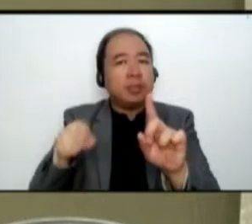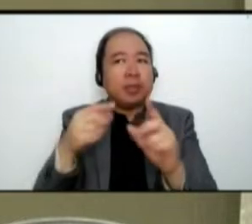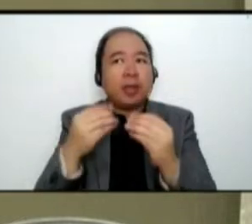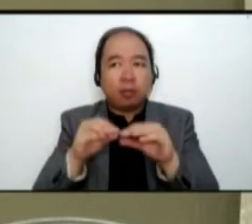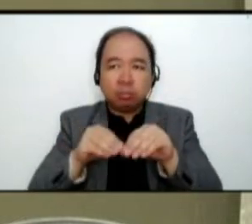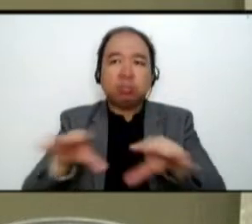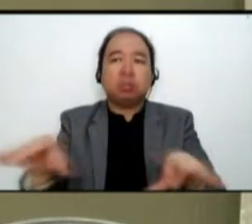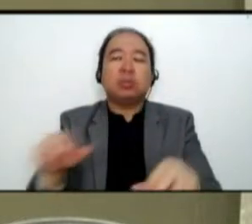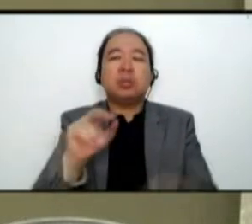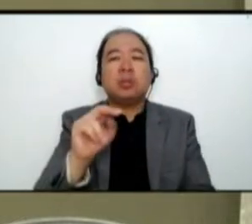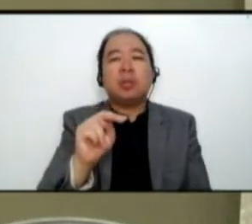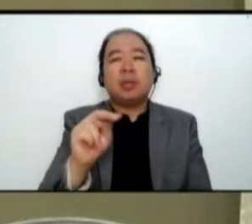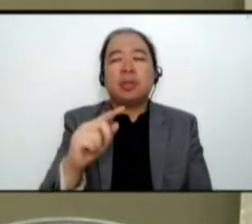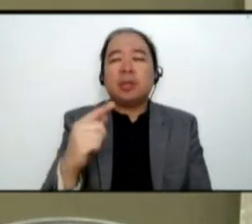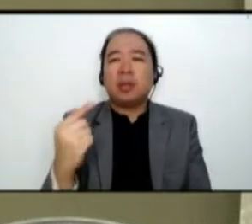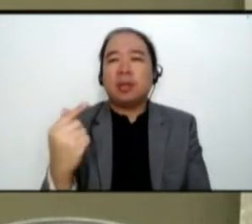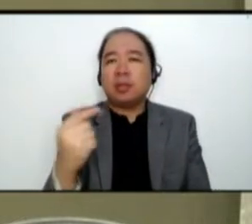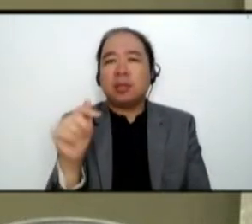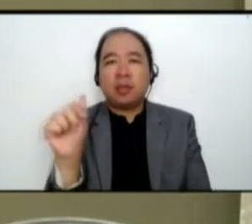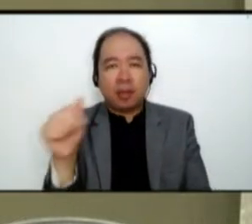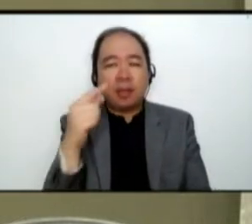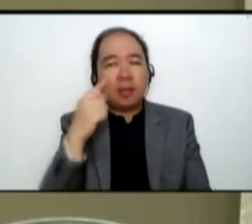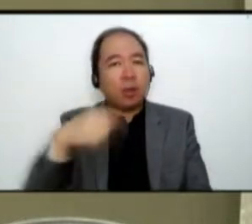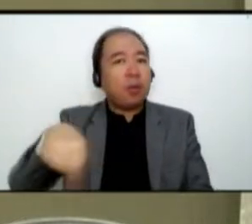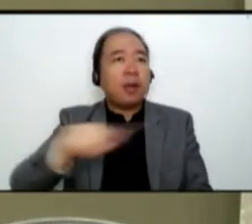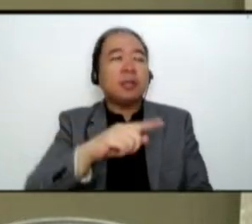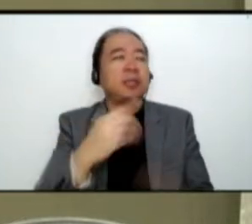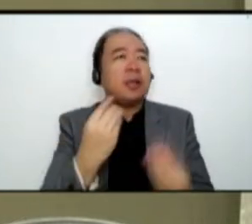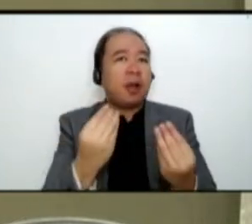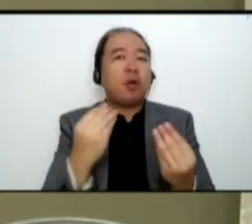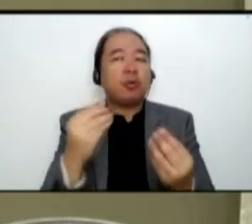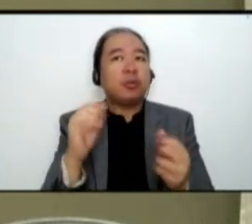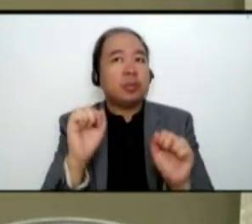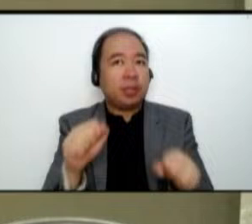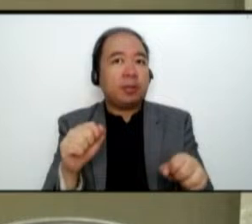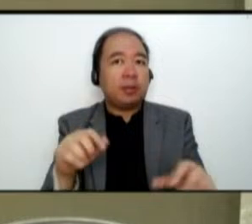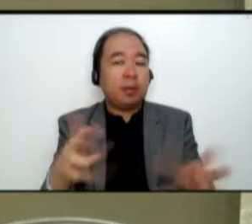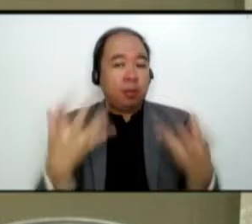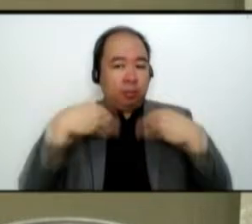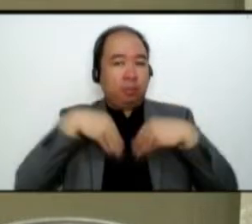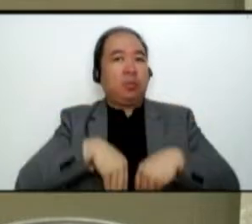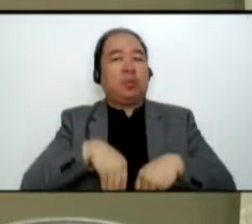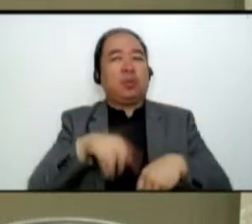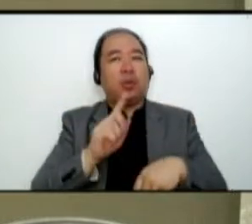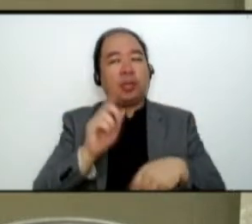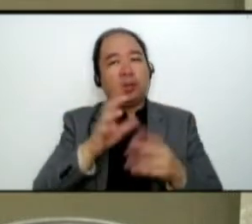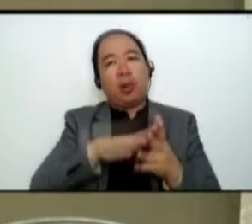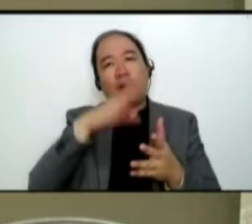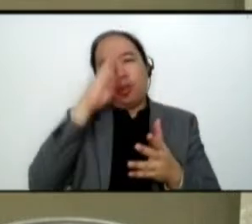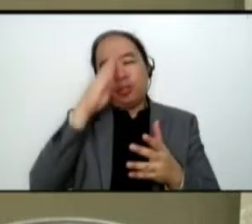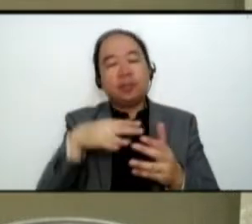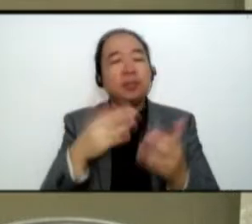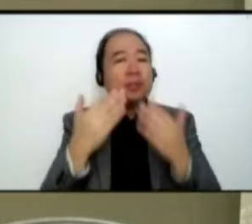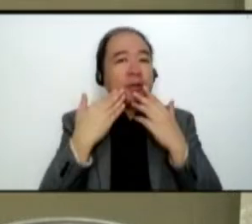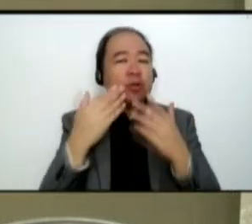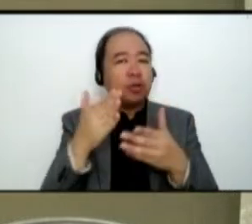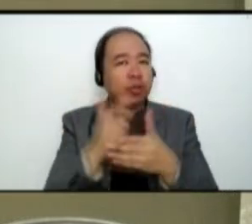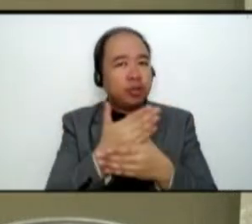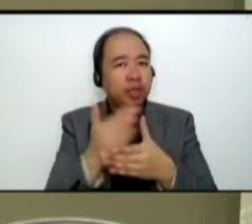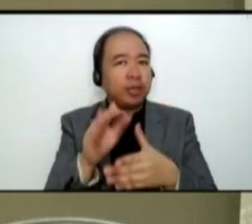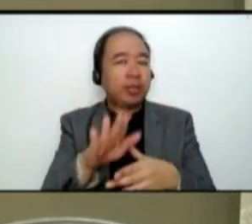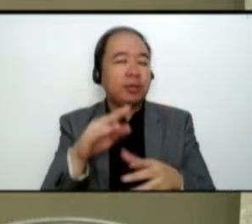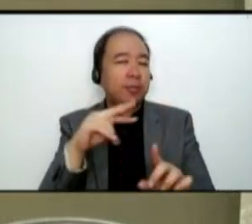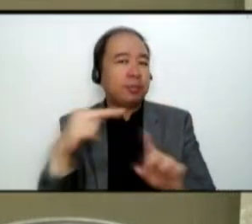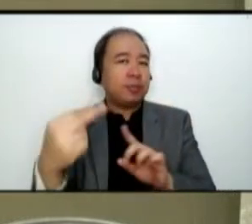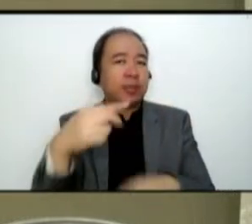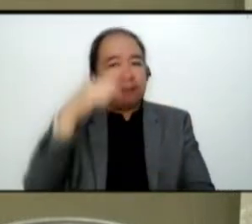clearer to all of us, including, of course, policymakers, for taking some of the lessons learned forward. Thank you very much for sharing those insights from Thailand.